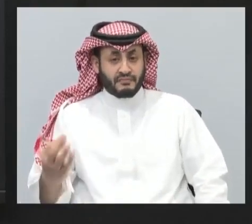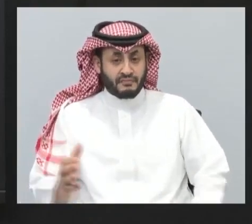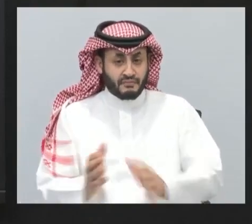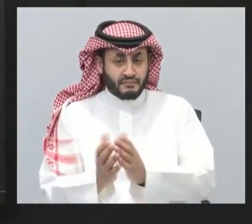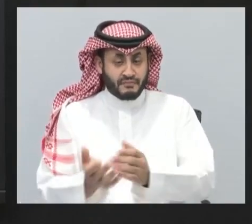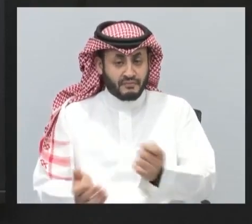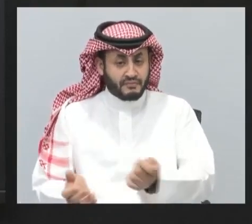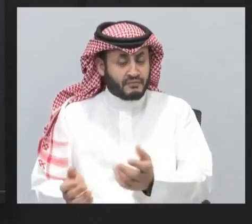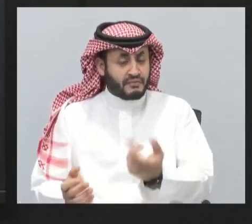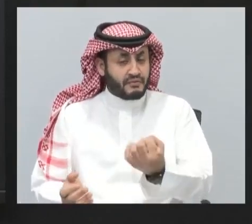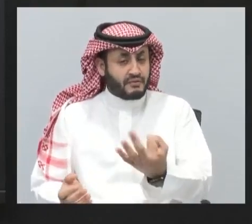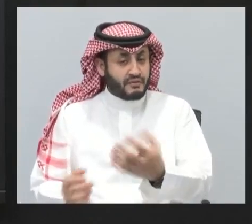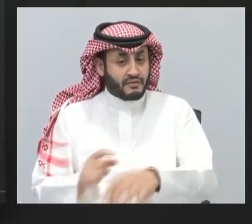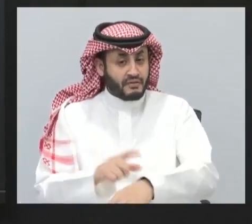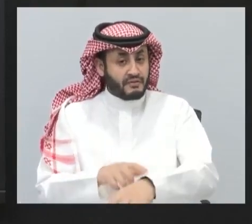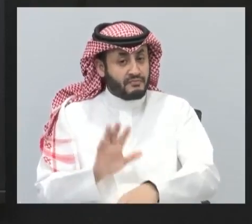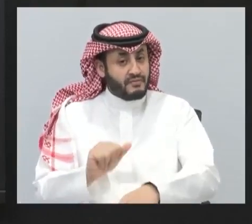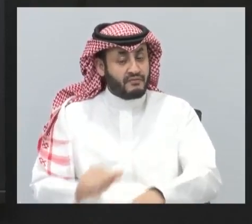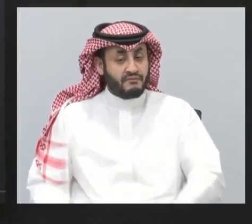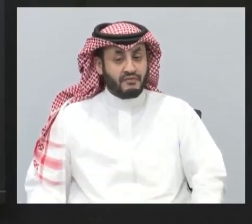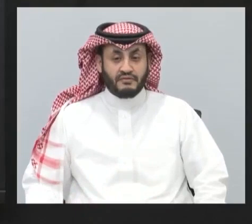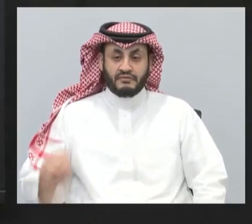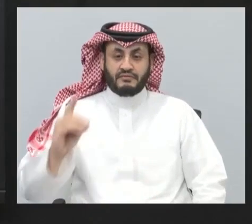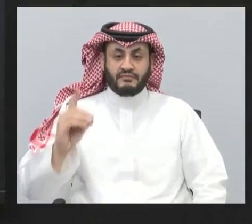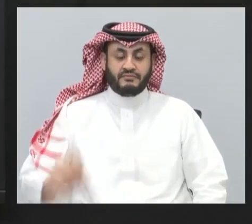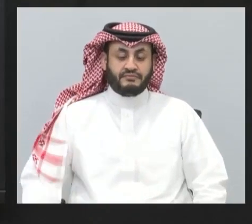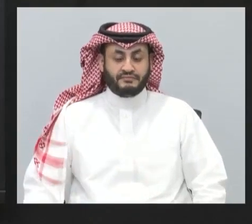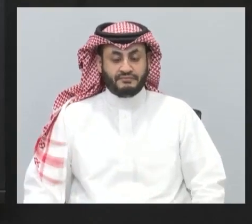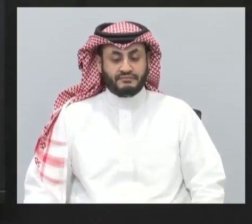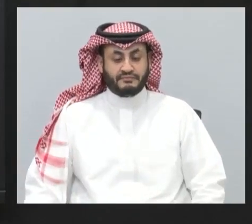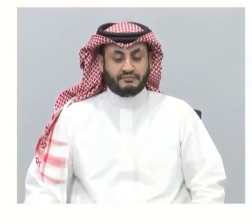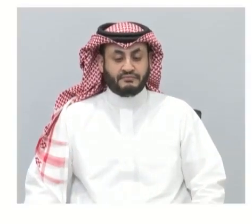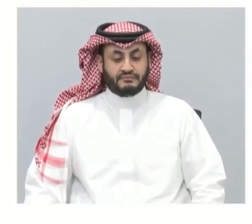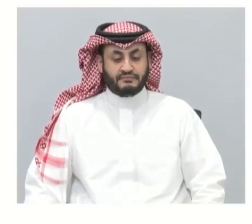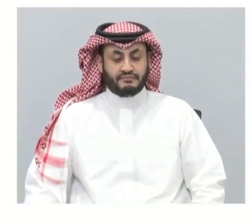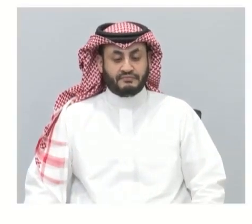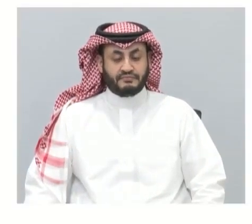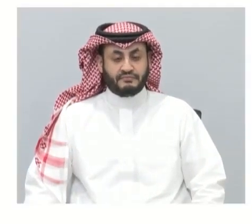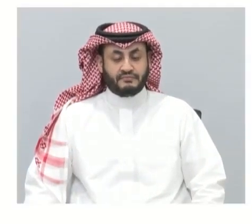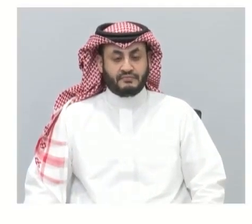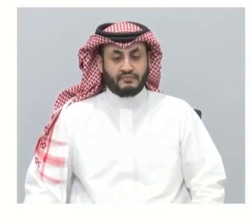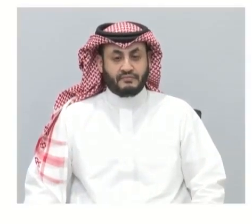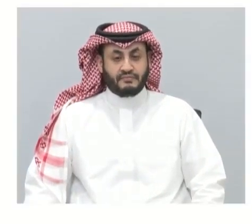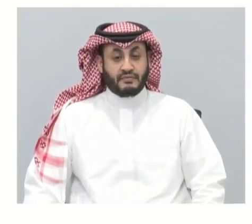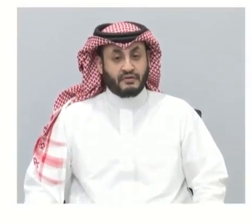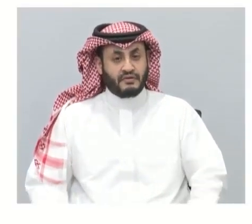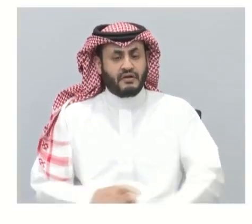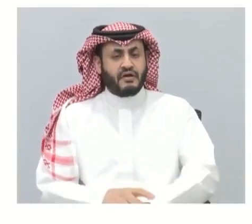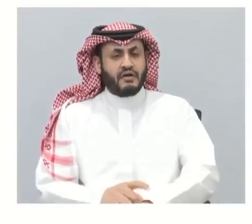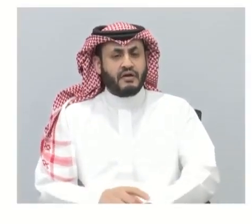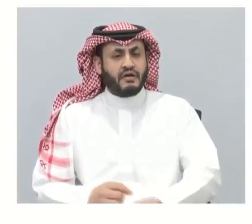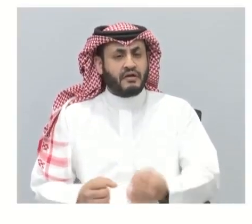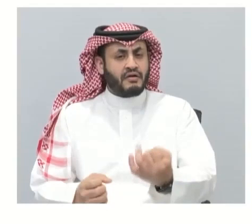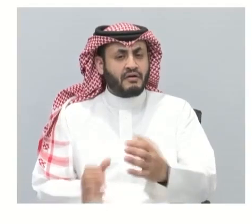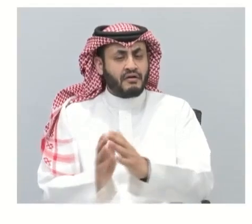written? I will count the number, the production, the products. Also, how long have you been